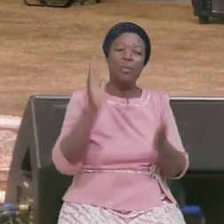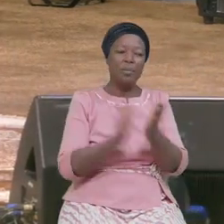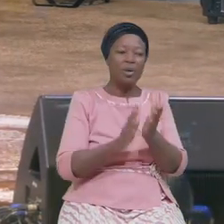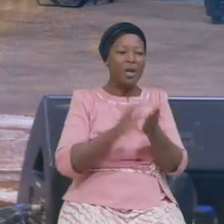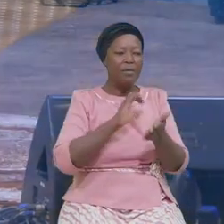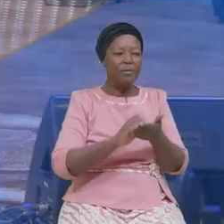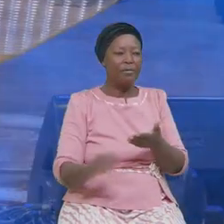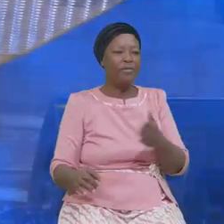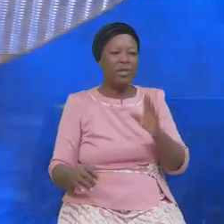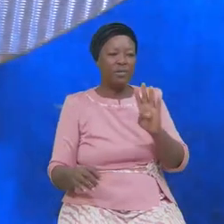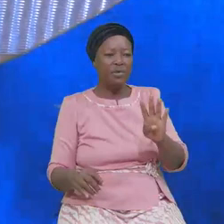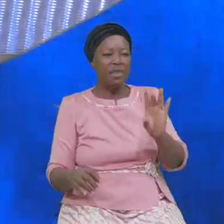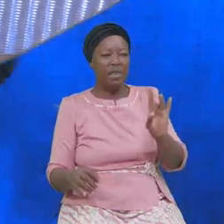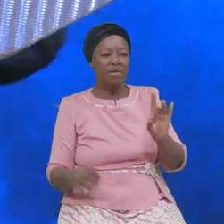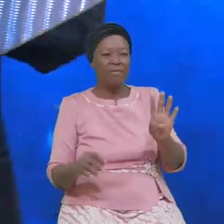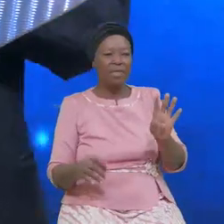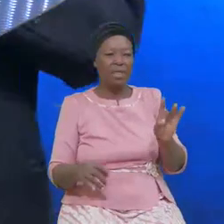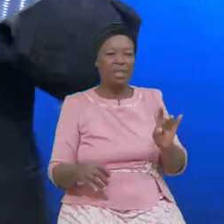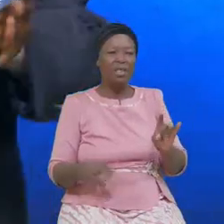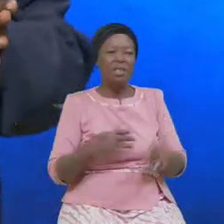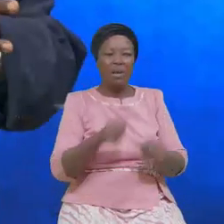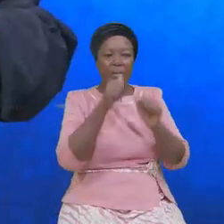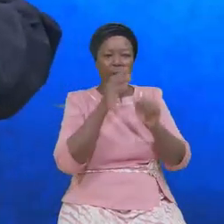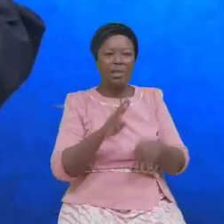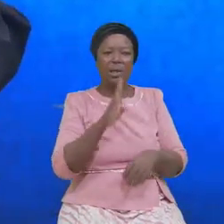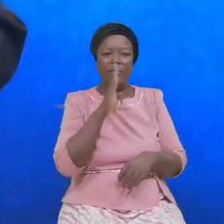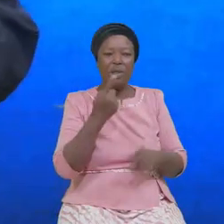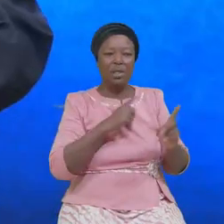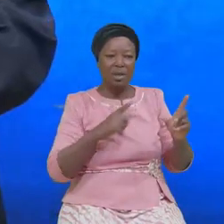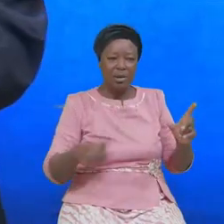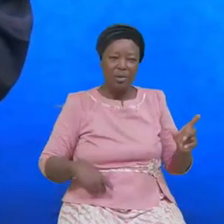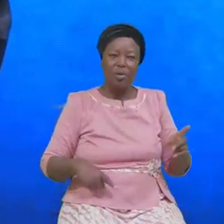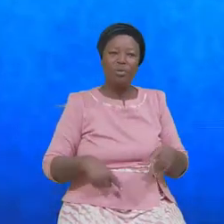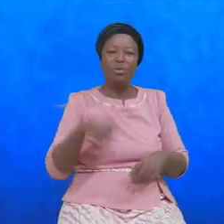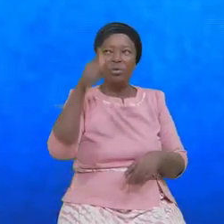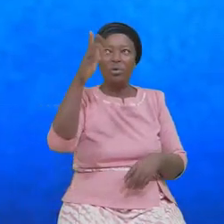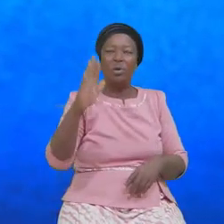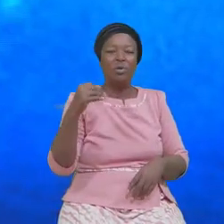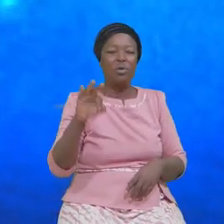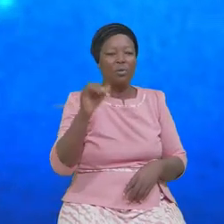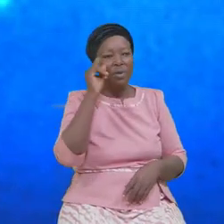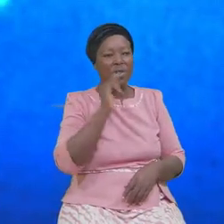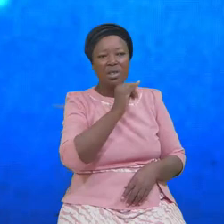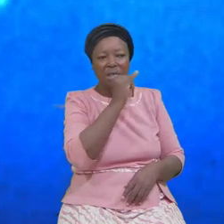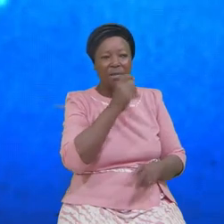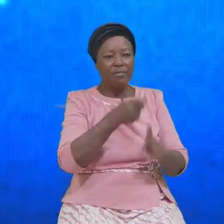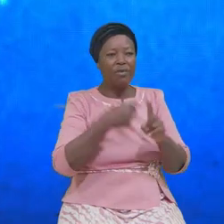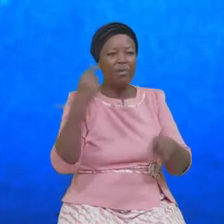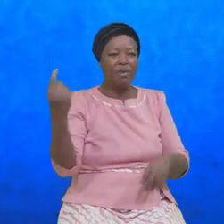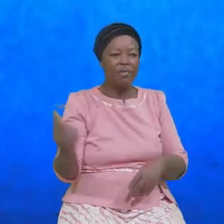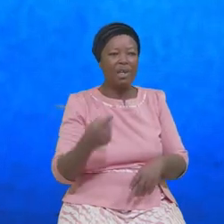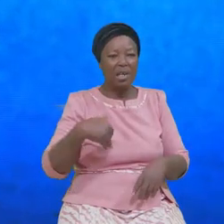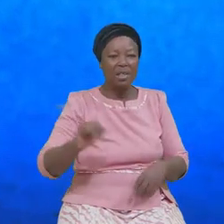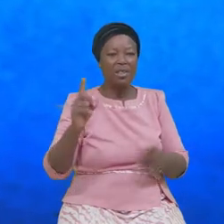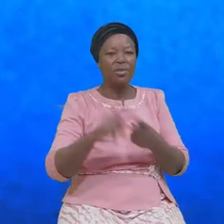verse 48, it says, blessed be the Lord God of Israel from everlasting